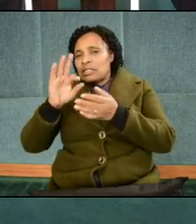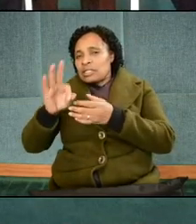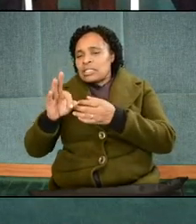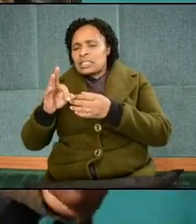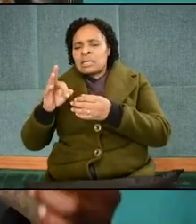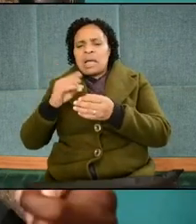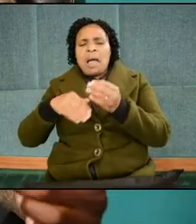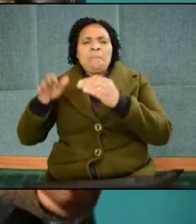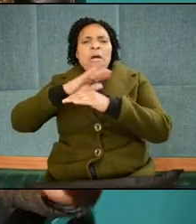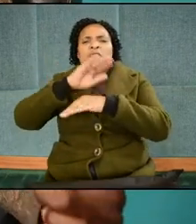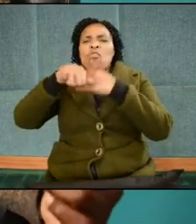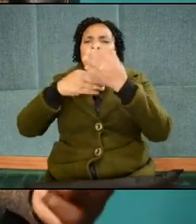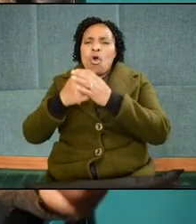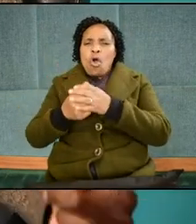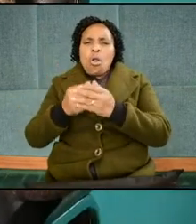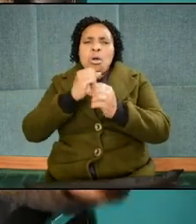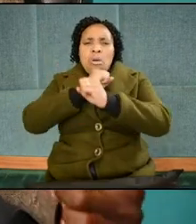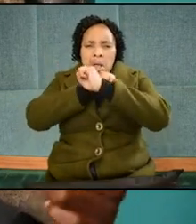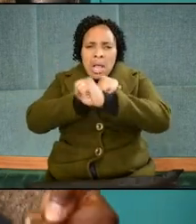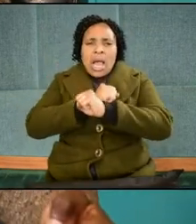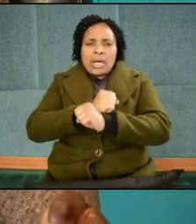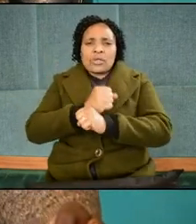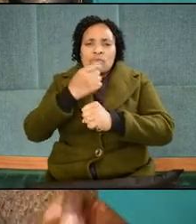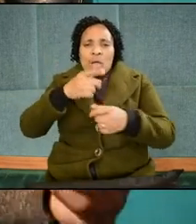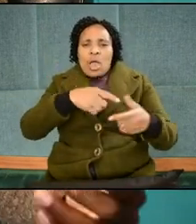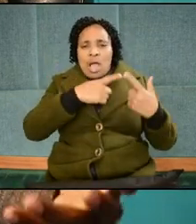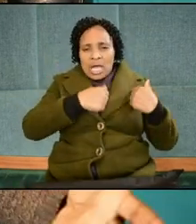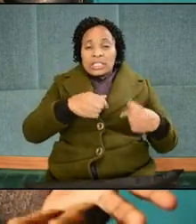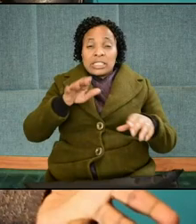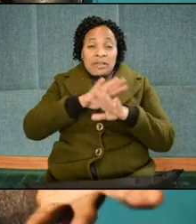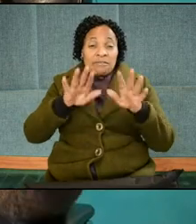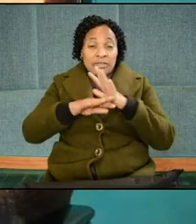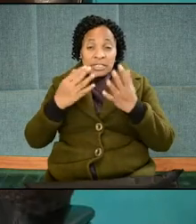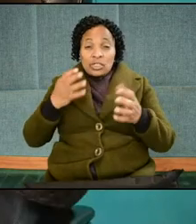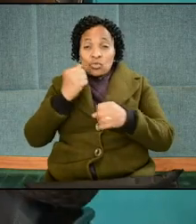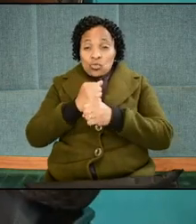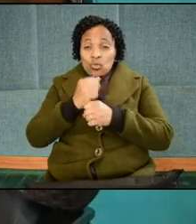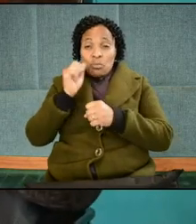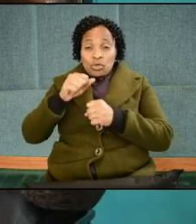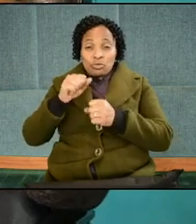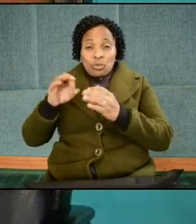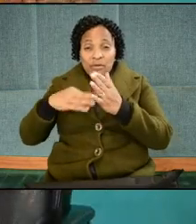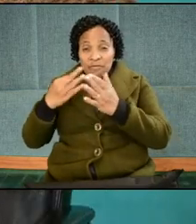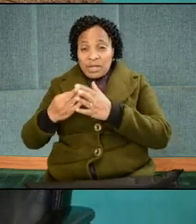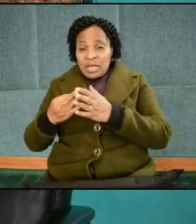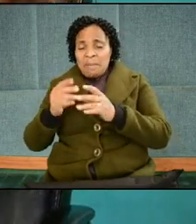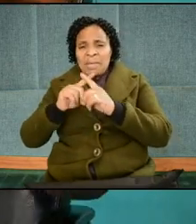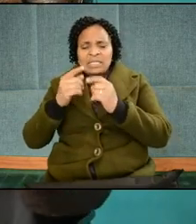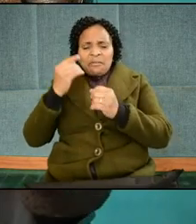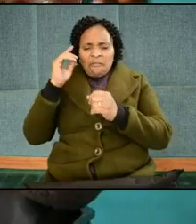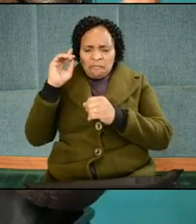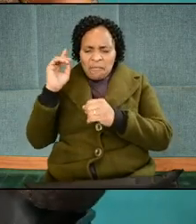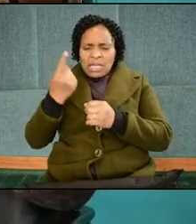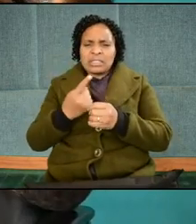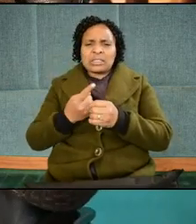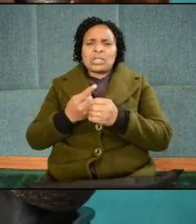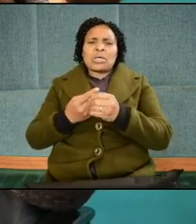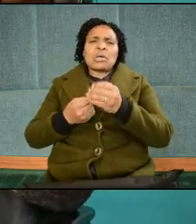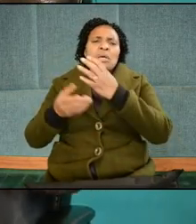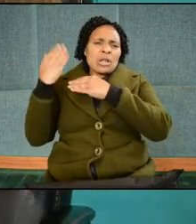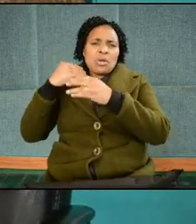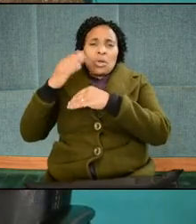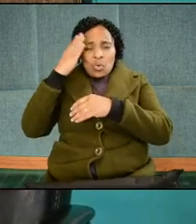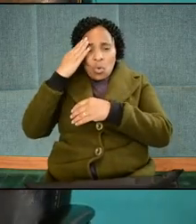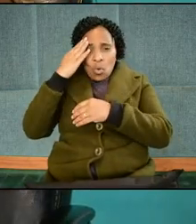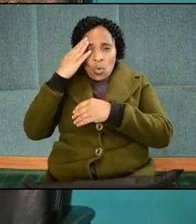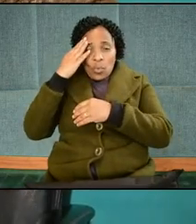guard your heart, for everything you do flows from it." Now, in the olden times, they thought, you know, they knew that the heart is what makes your decisions, but you know, it's the